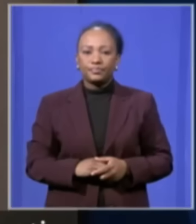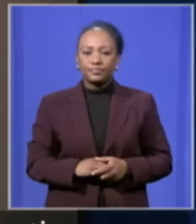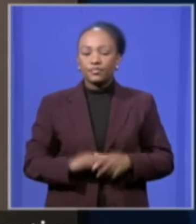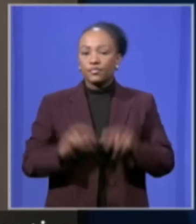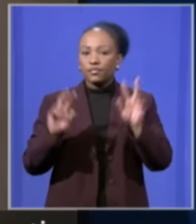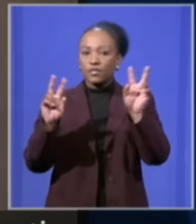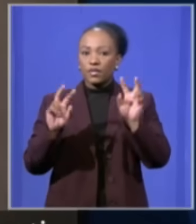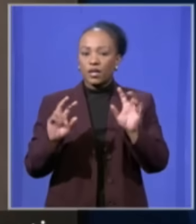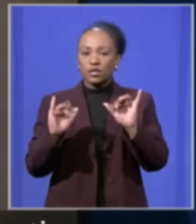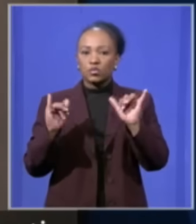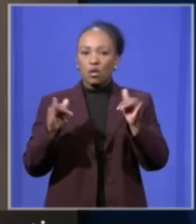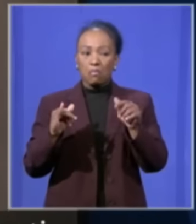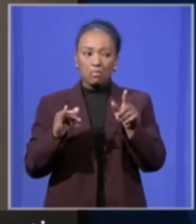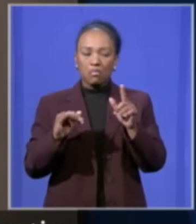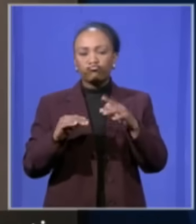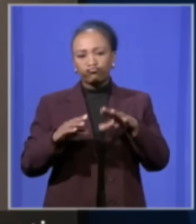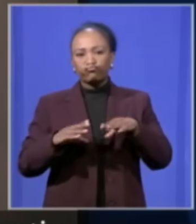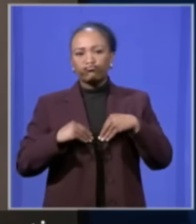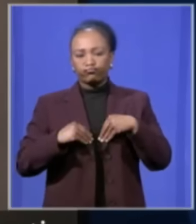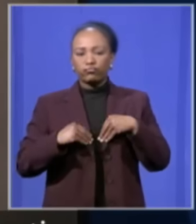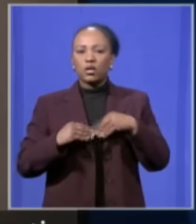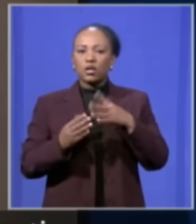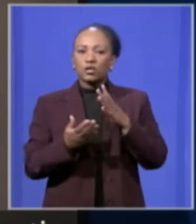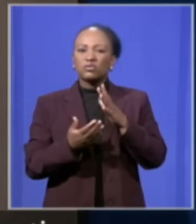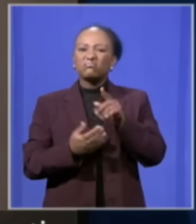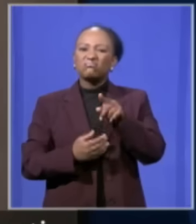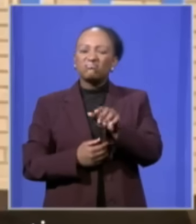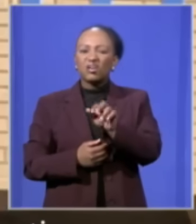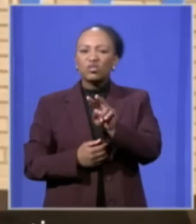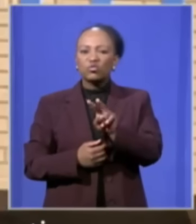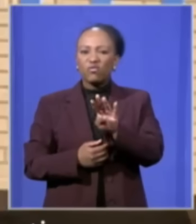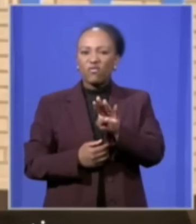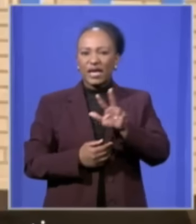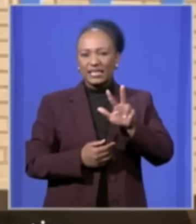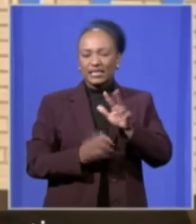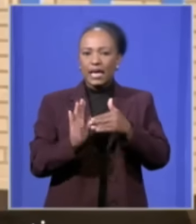Eskom e fitlheletše kwano ya go phumula sekoloto sa go balelwa go diranta tše dimilione tše